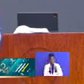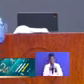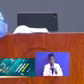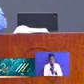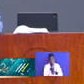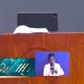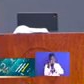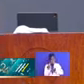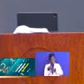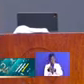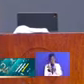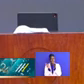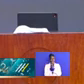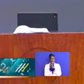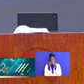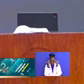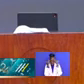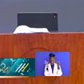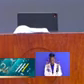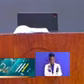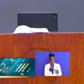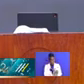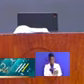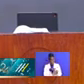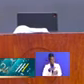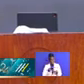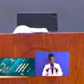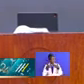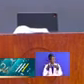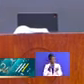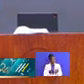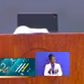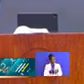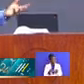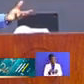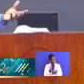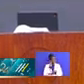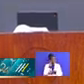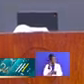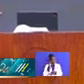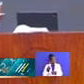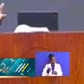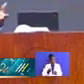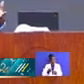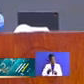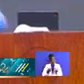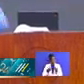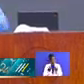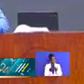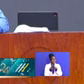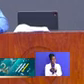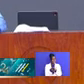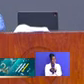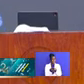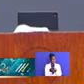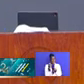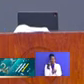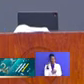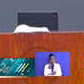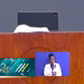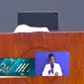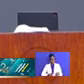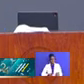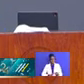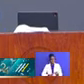against the nation and the little do I know that as I was delivering that message one of the sister of the king one of the sister of the